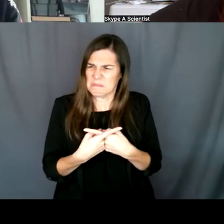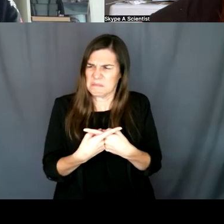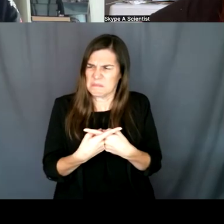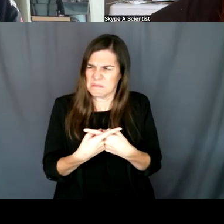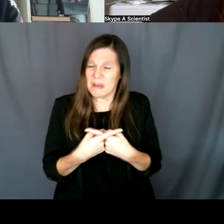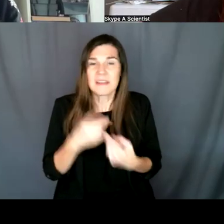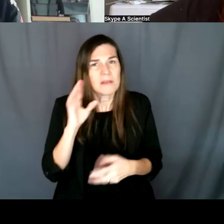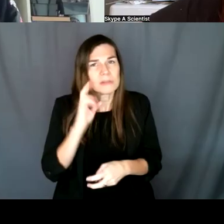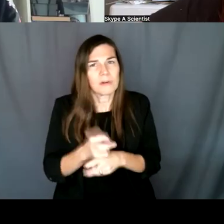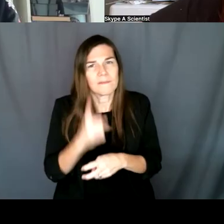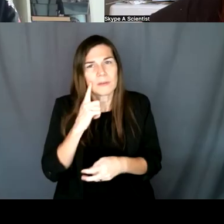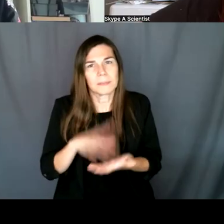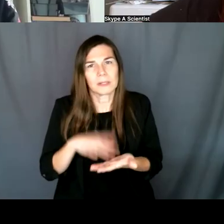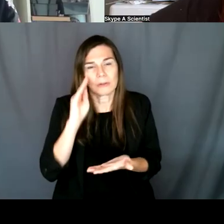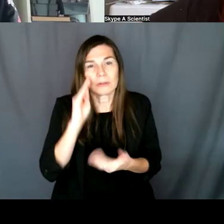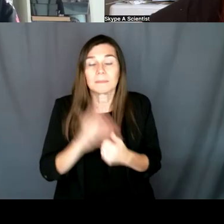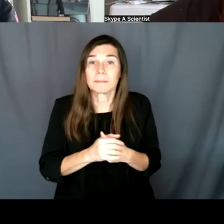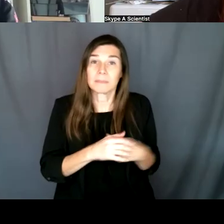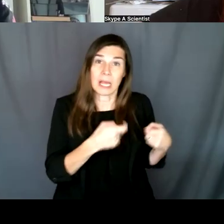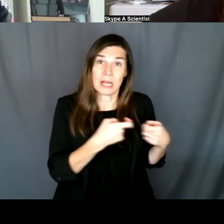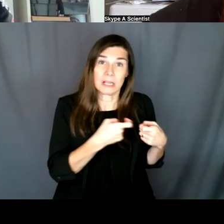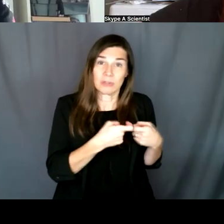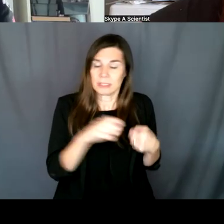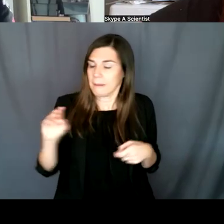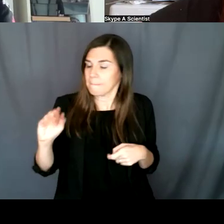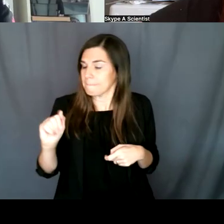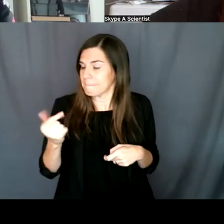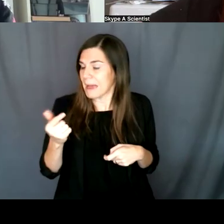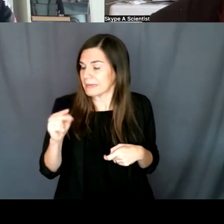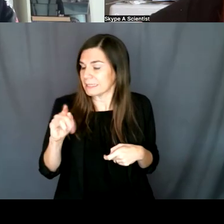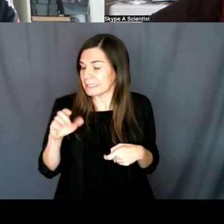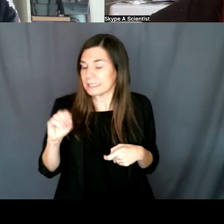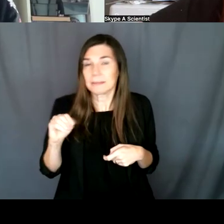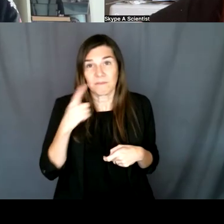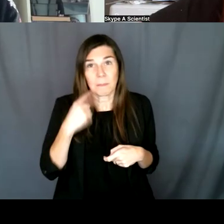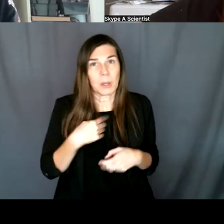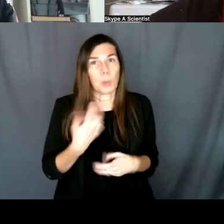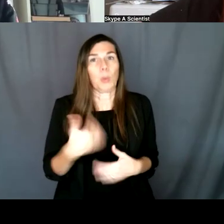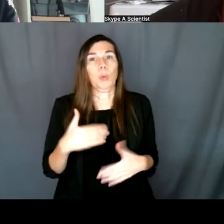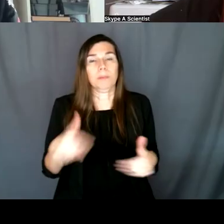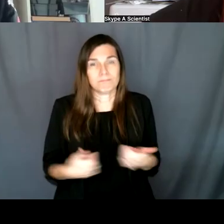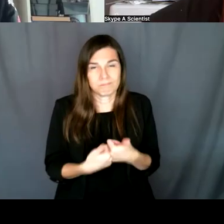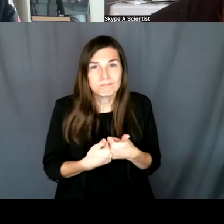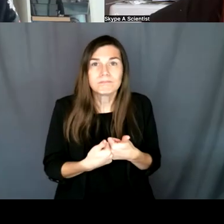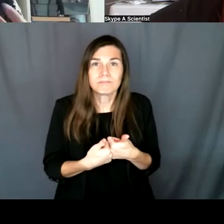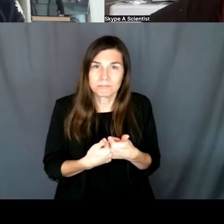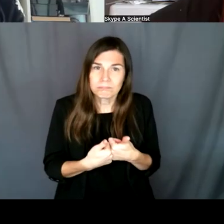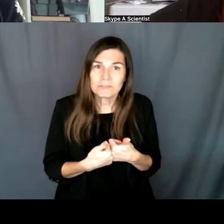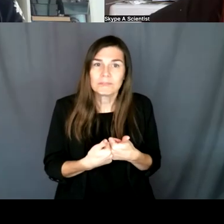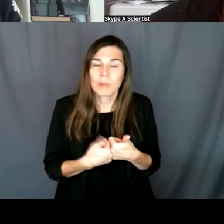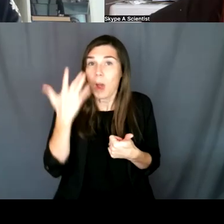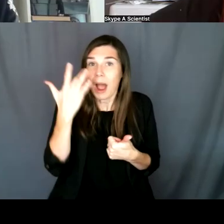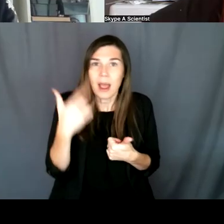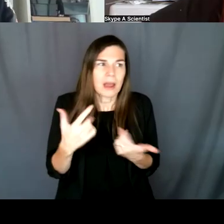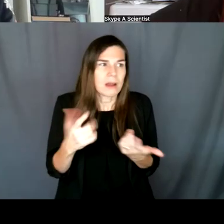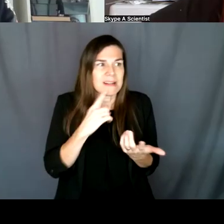that when I started studying electricity and magnetism, that's when it got really hard for me, Mhm. because I hadn't spent a lot of